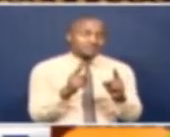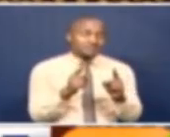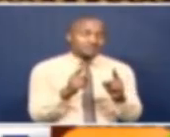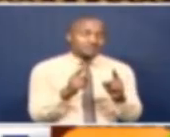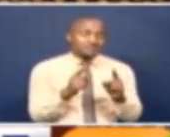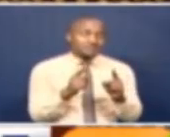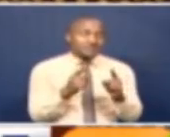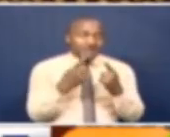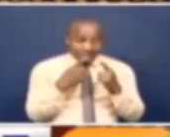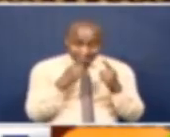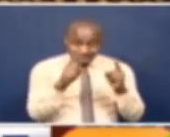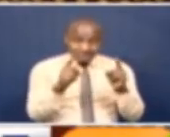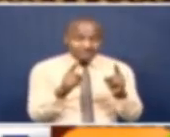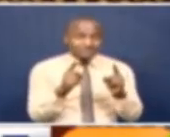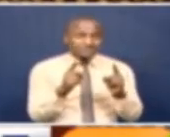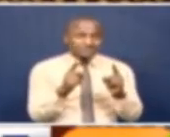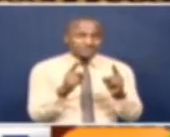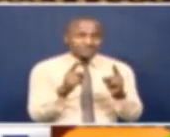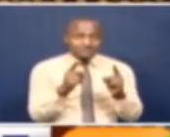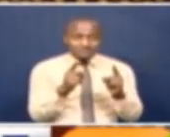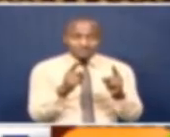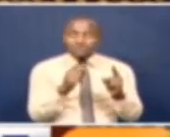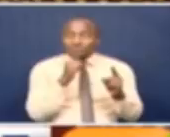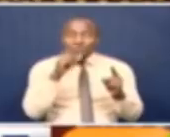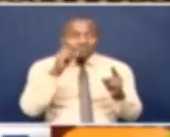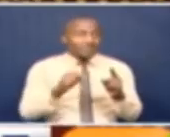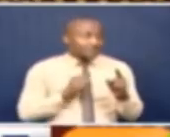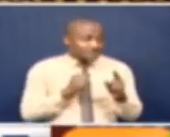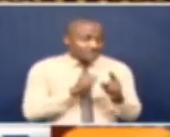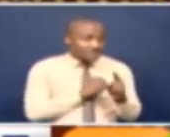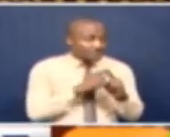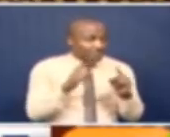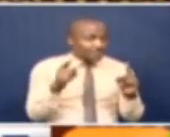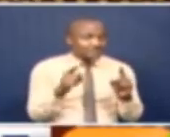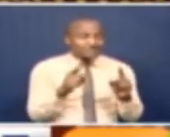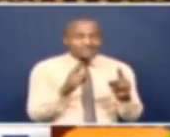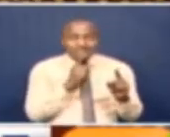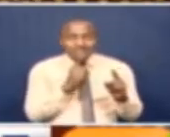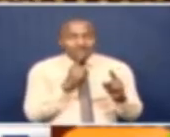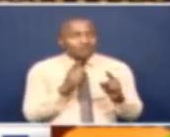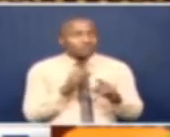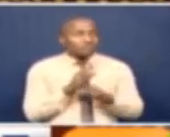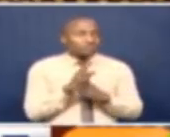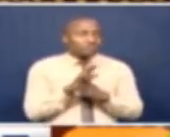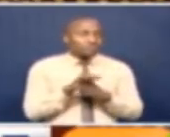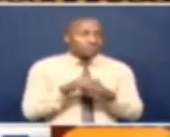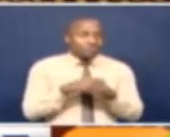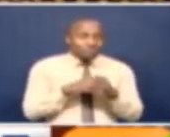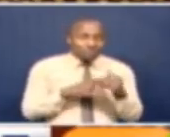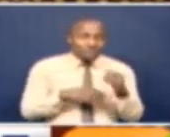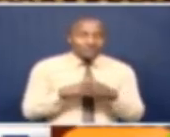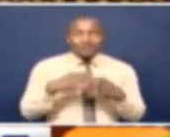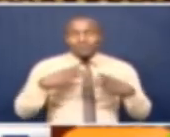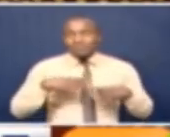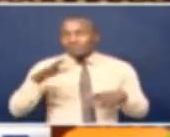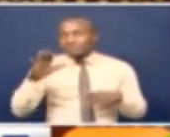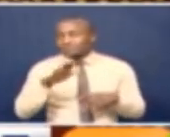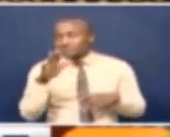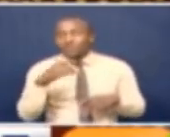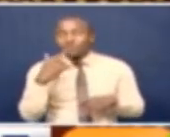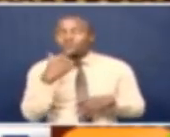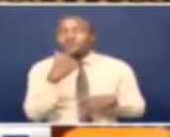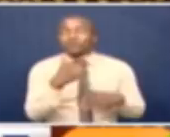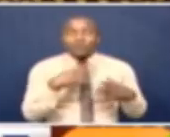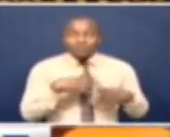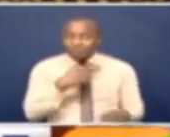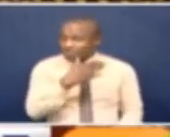didn't need to get into the Senate to do that. And to this thing of convenience that we'll have a people's republic. Who tells you these people we are